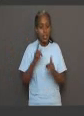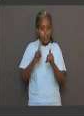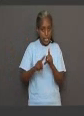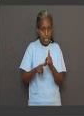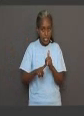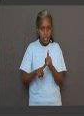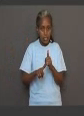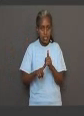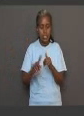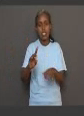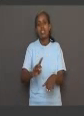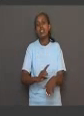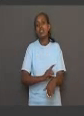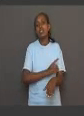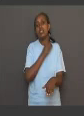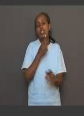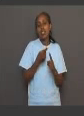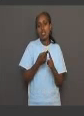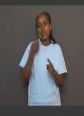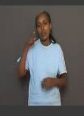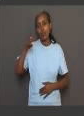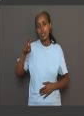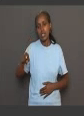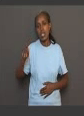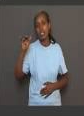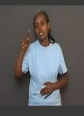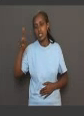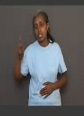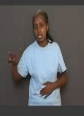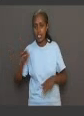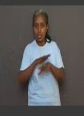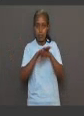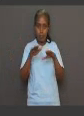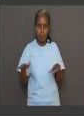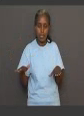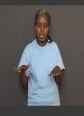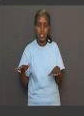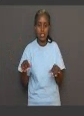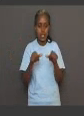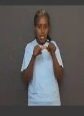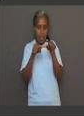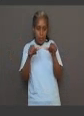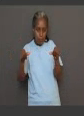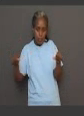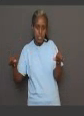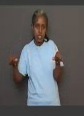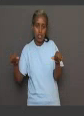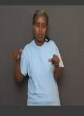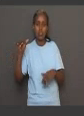Finally, the distance from the xz plane is measured along